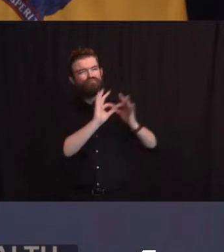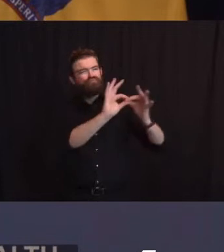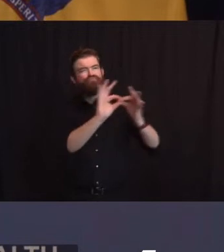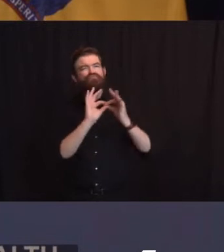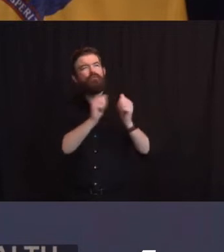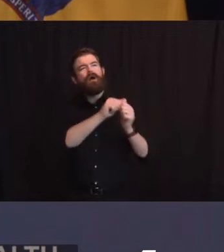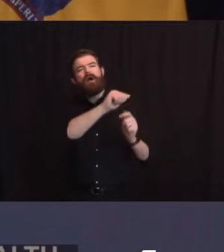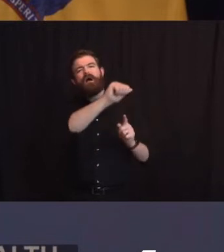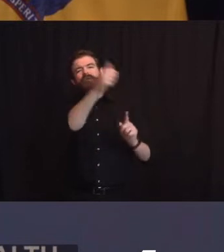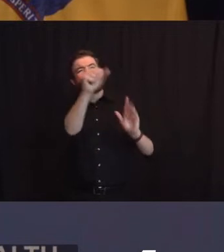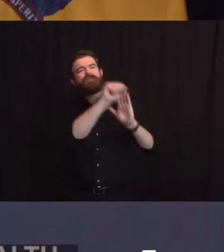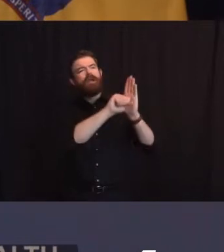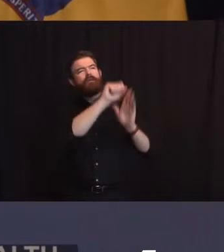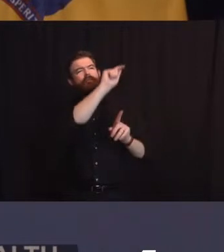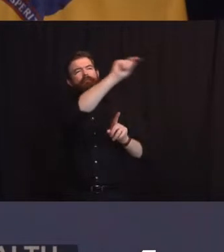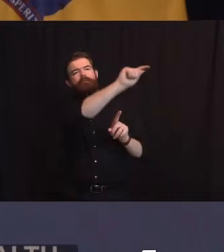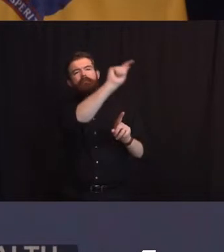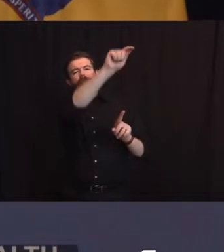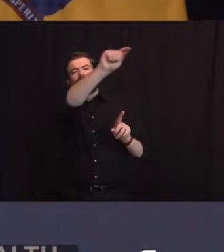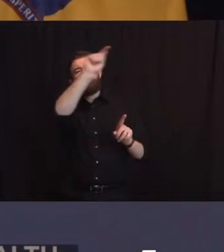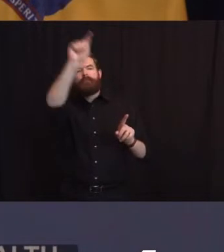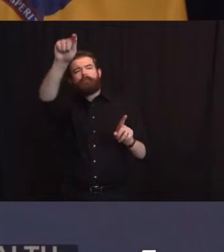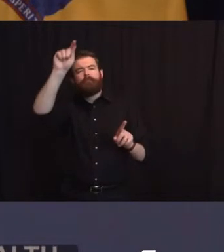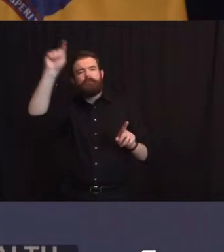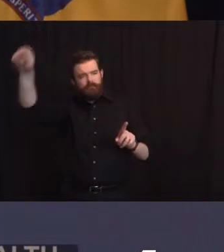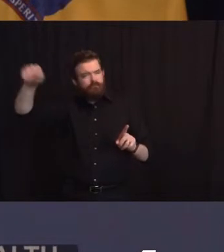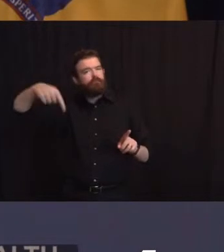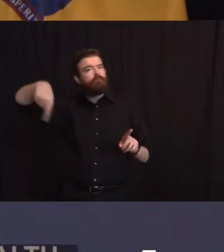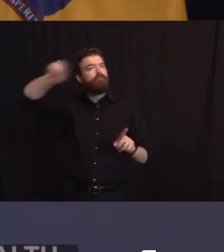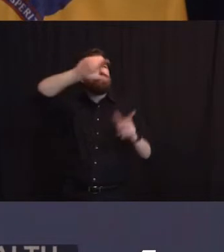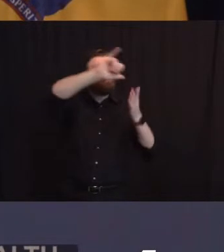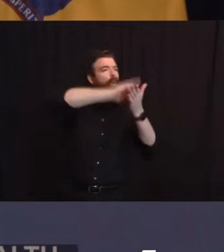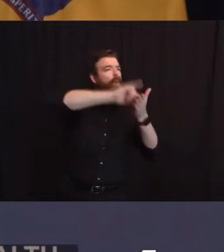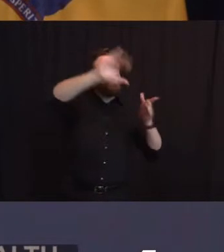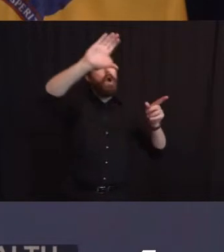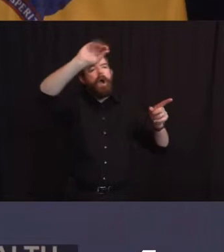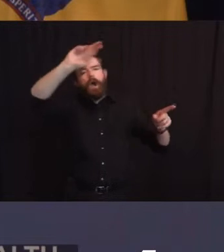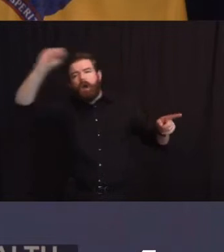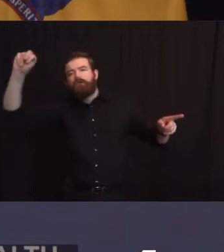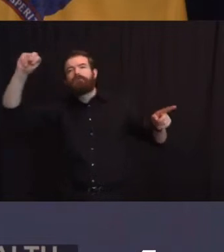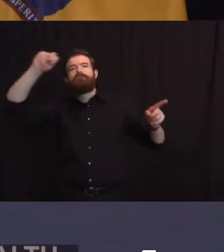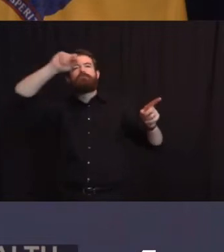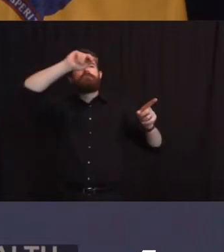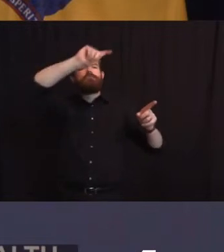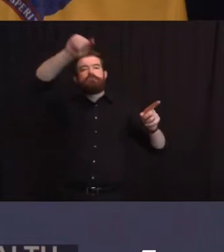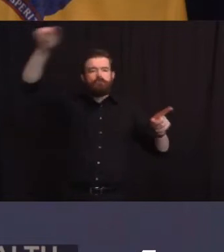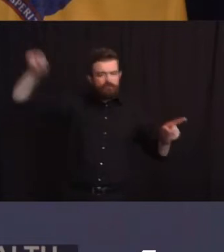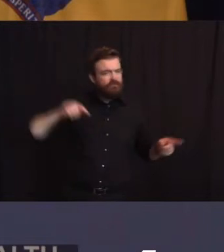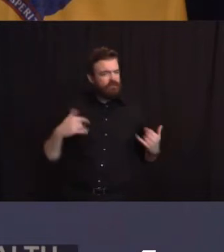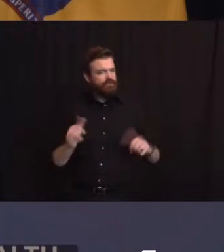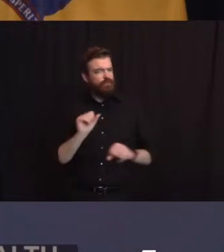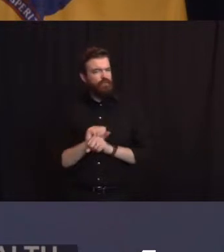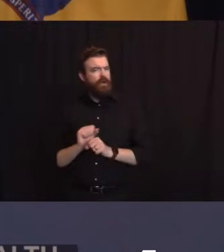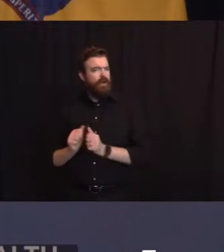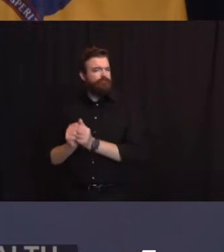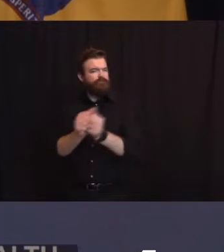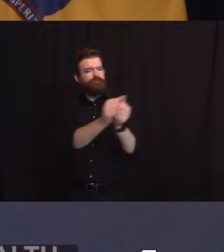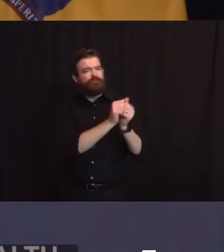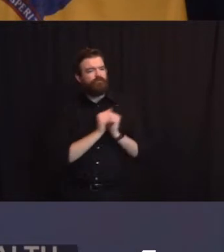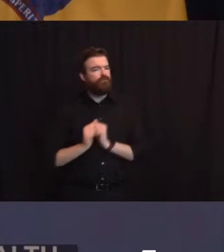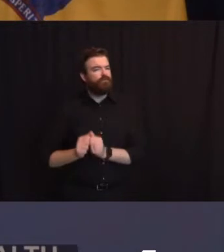respects coordination. This is, I think, going to ultimately be, at the end of the day, my guess is more than anything else, a question of